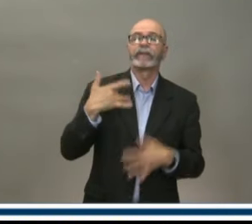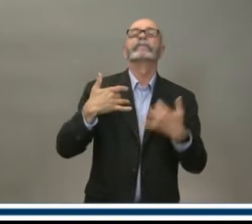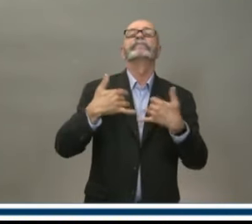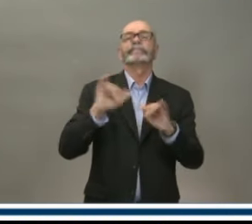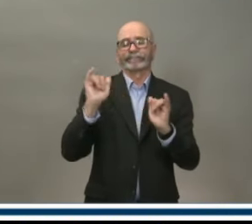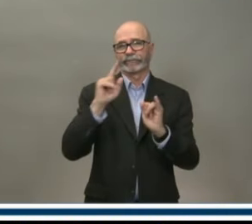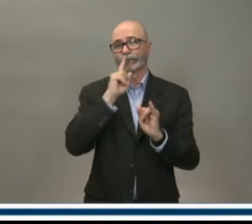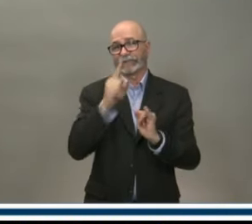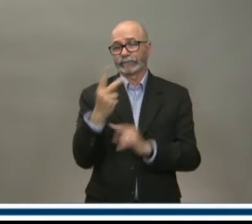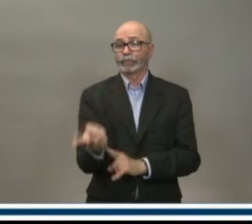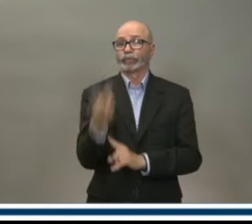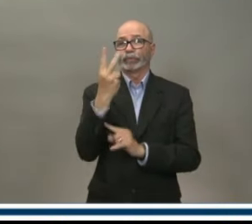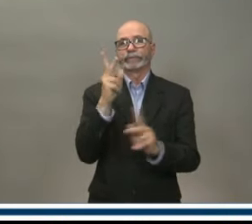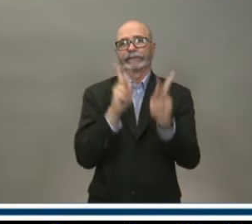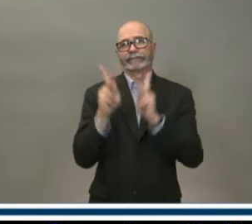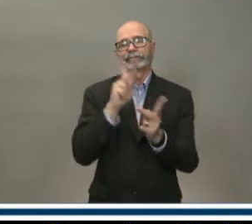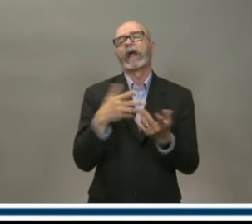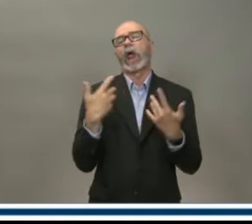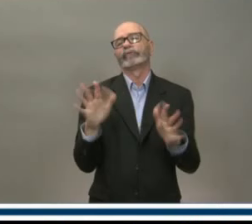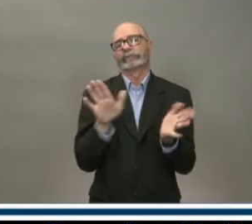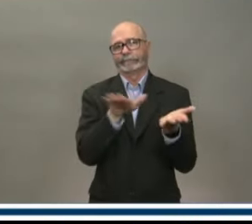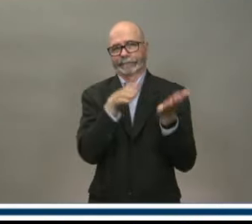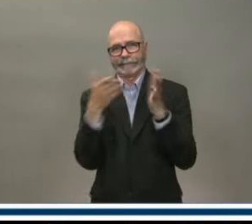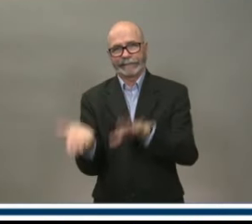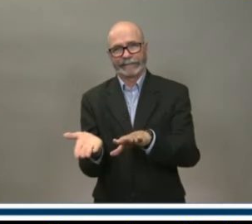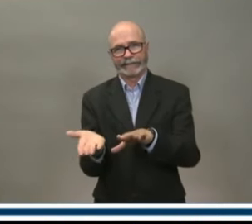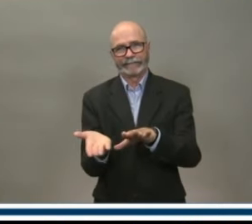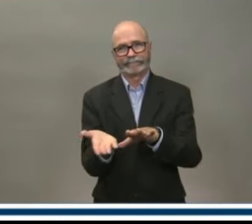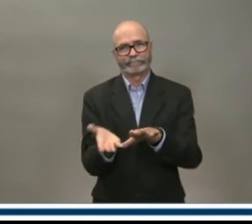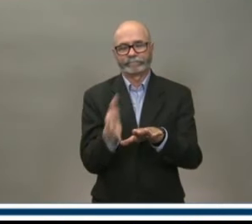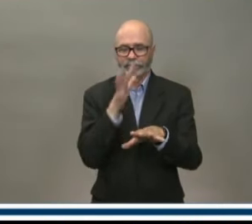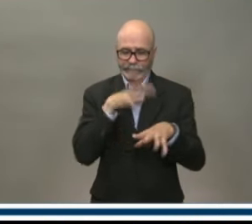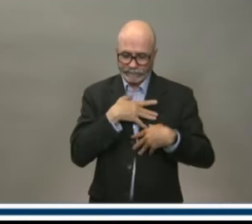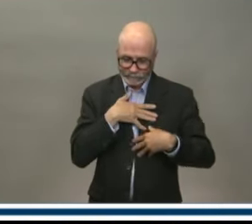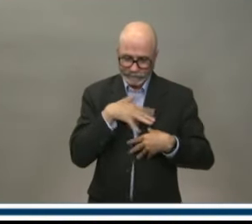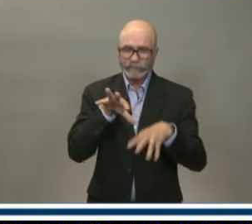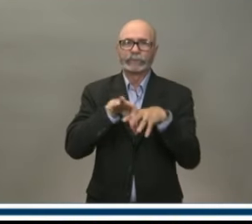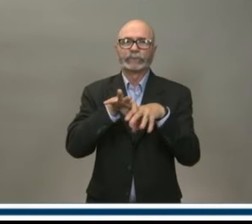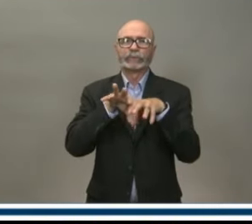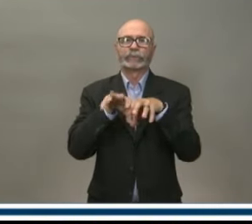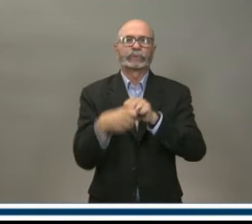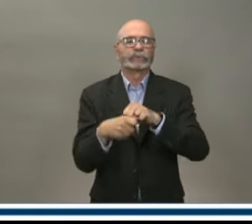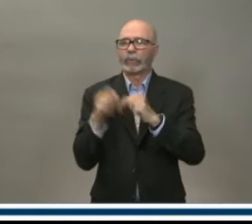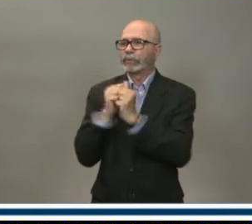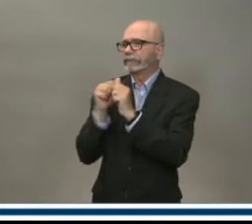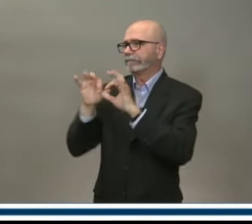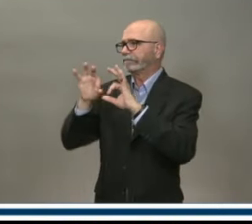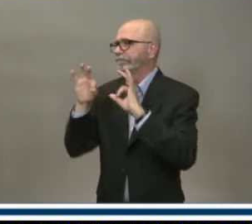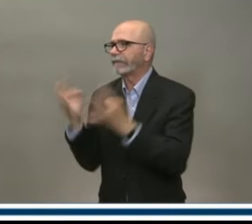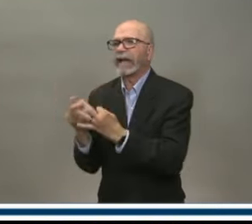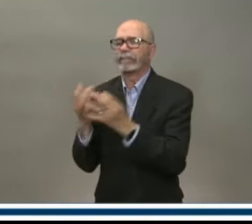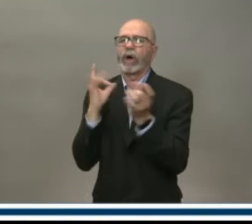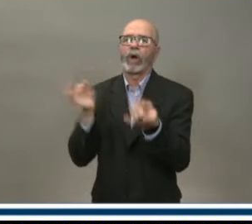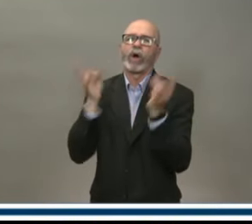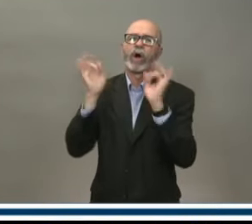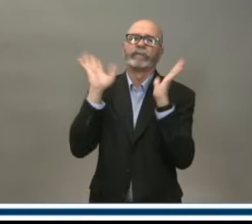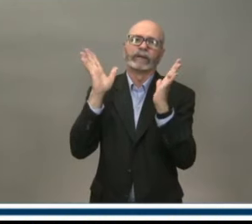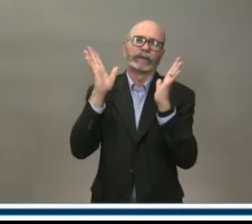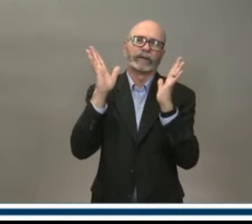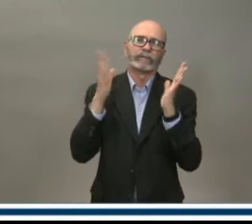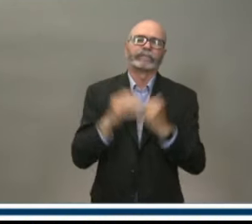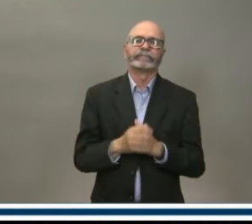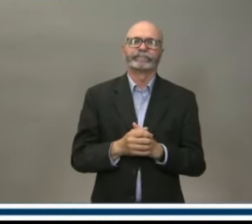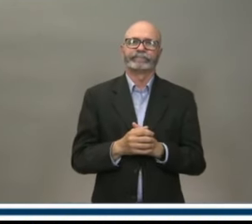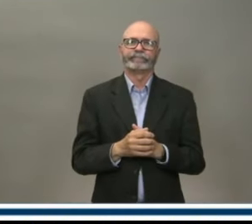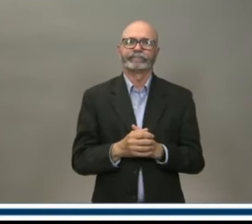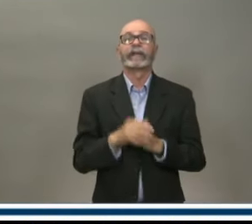Northwood. And this doesn't get any easier. And to the families, I'm sorry. And to everyone with family members in